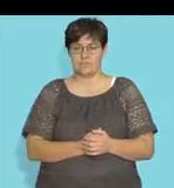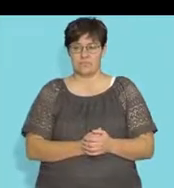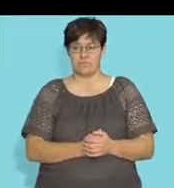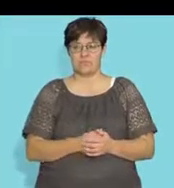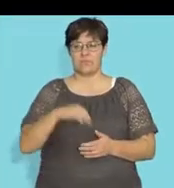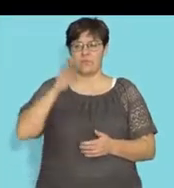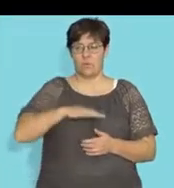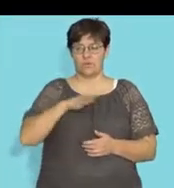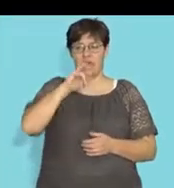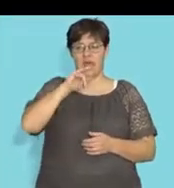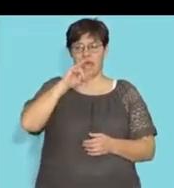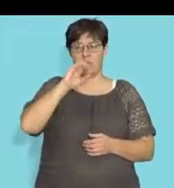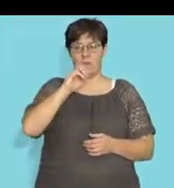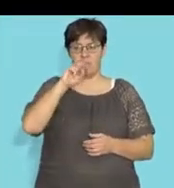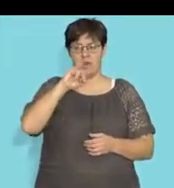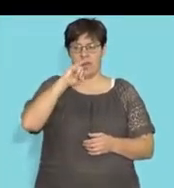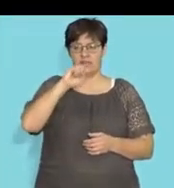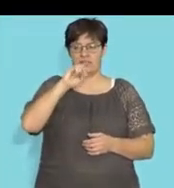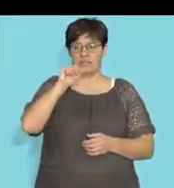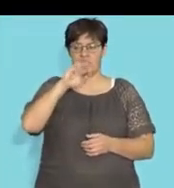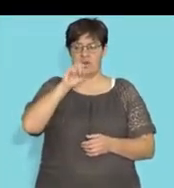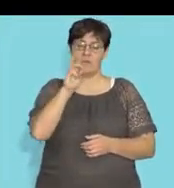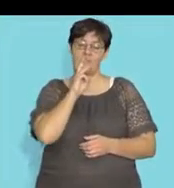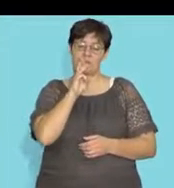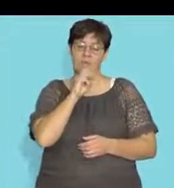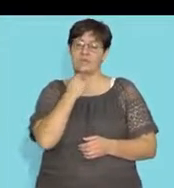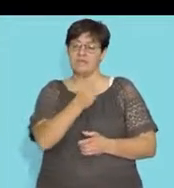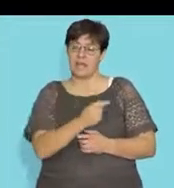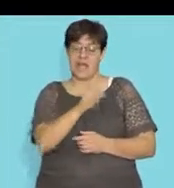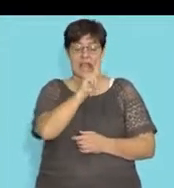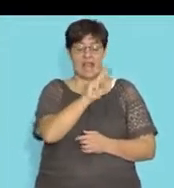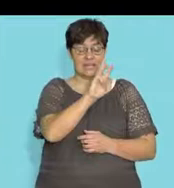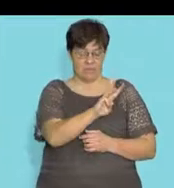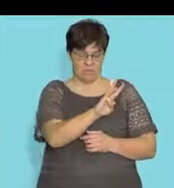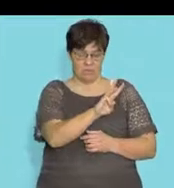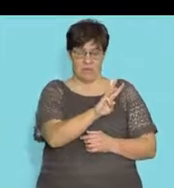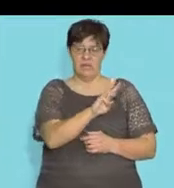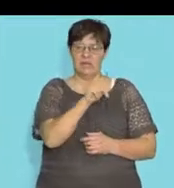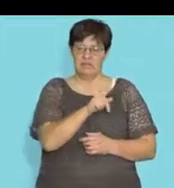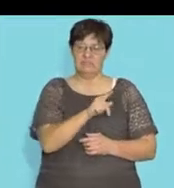Back to the auto-ionization of water, we ended off saying that Kw, which is the